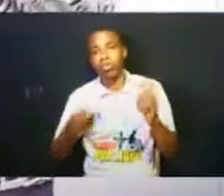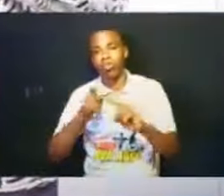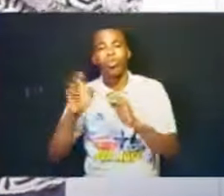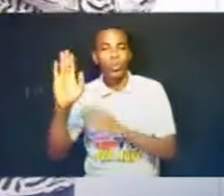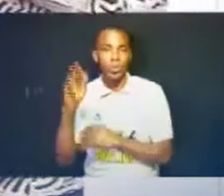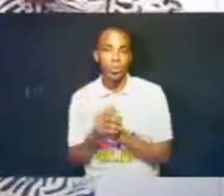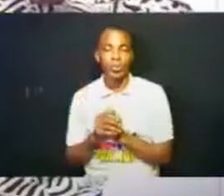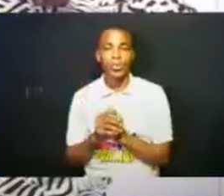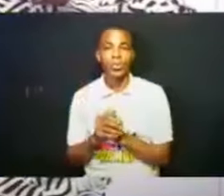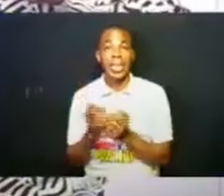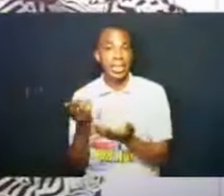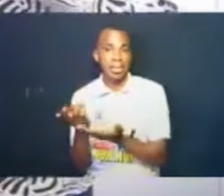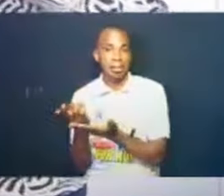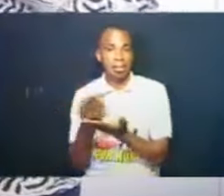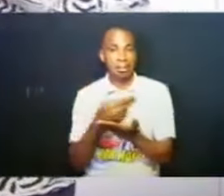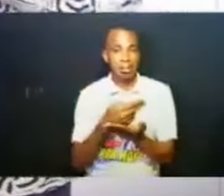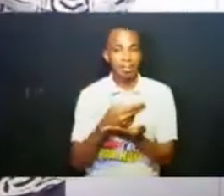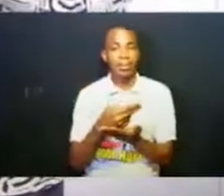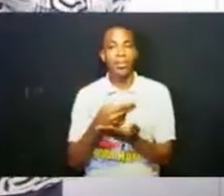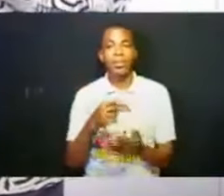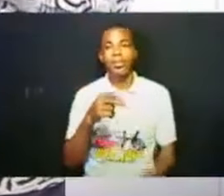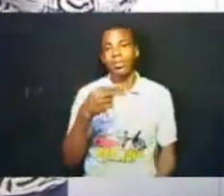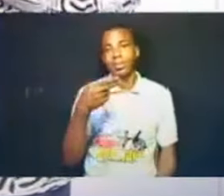So let's go back to